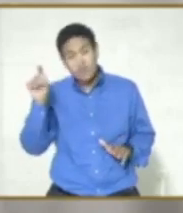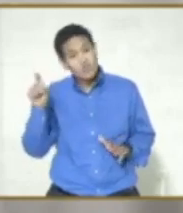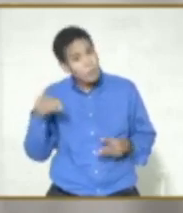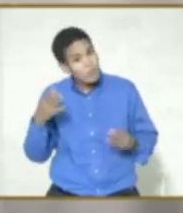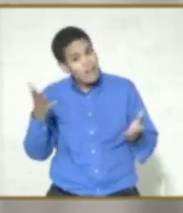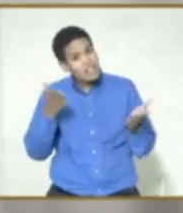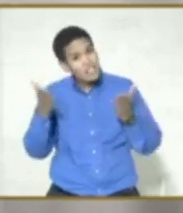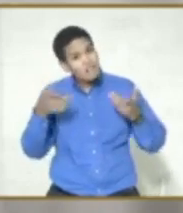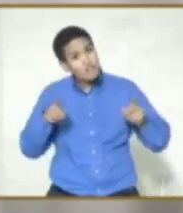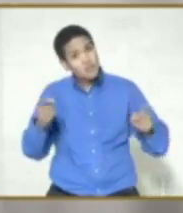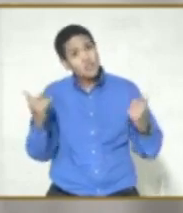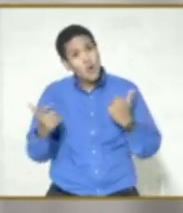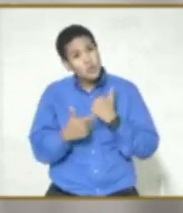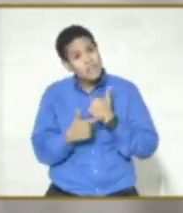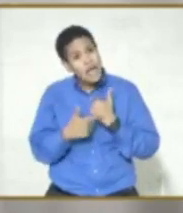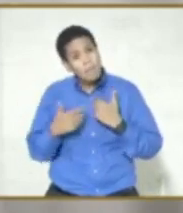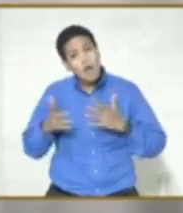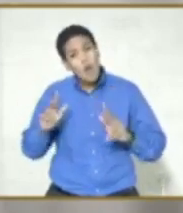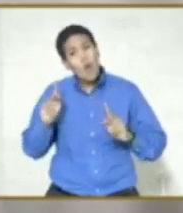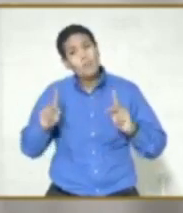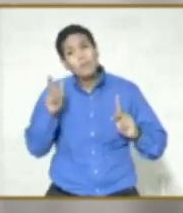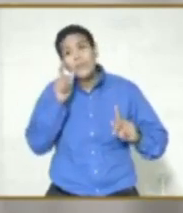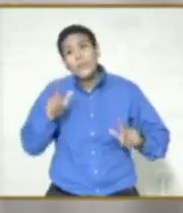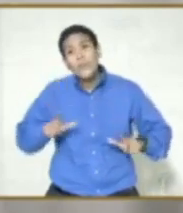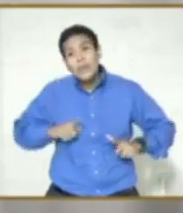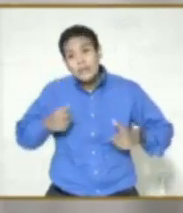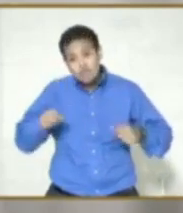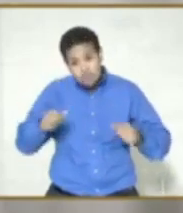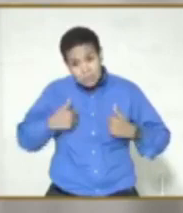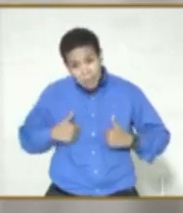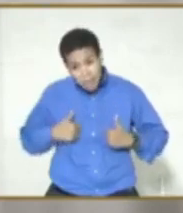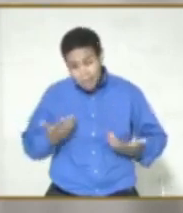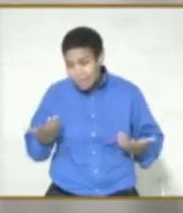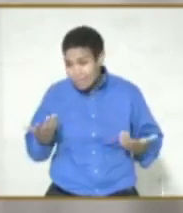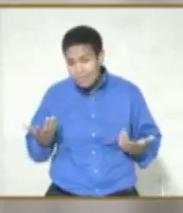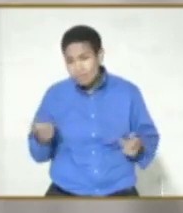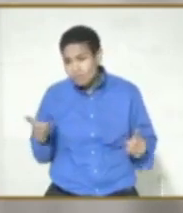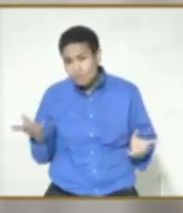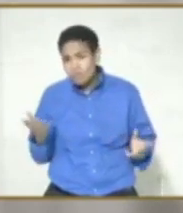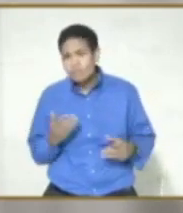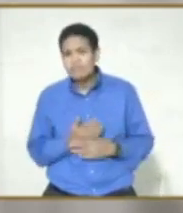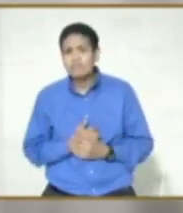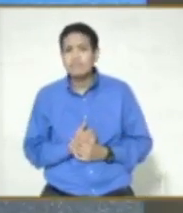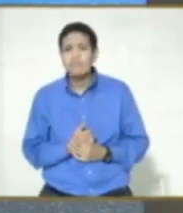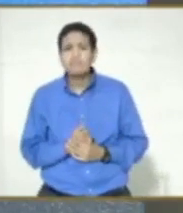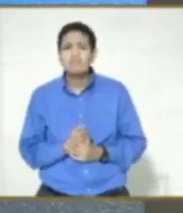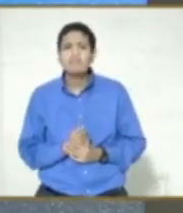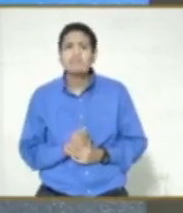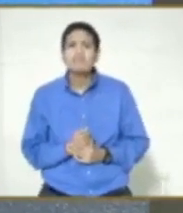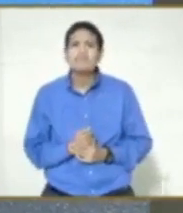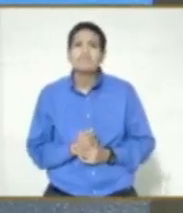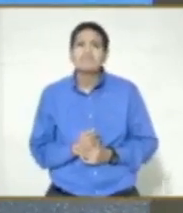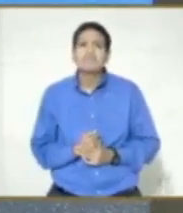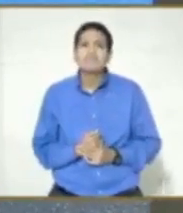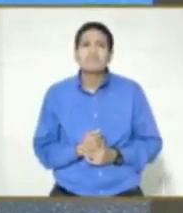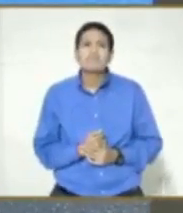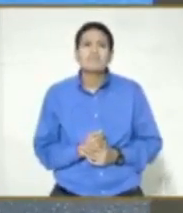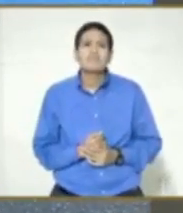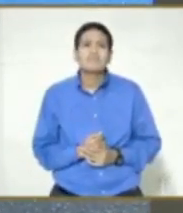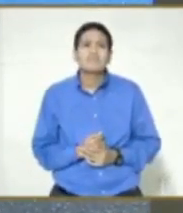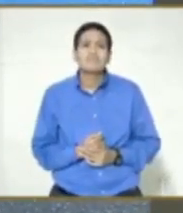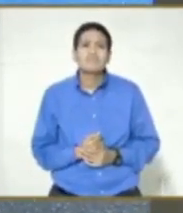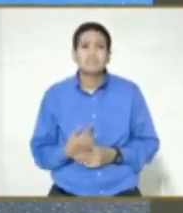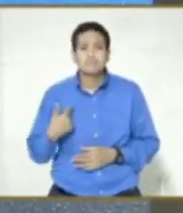service during this period? Minister, you would have mentioned this before. I am not aware that we have changed our policy where that